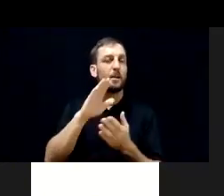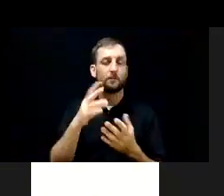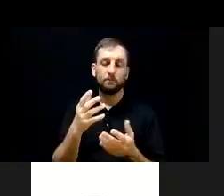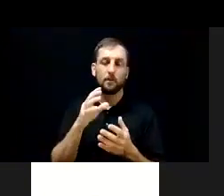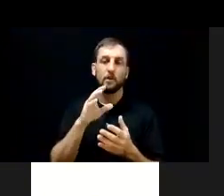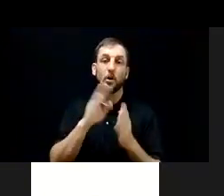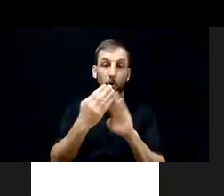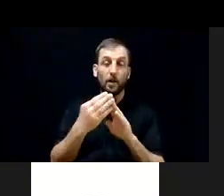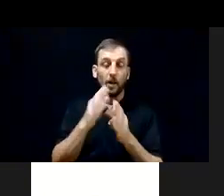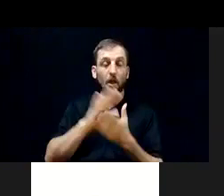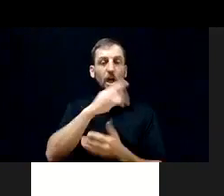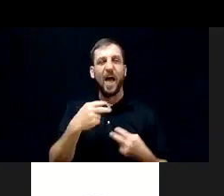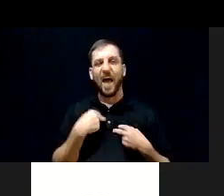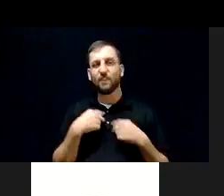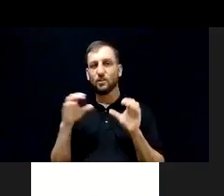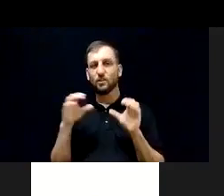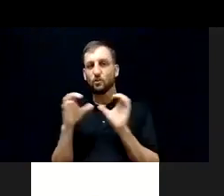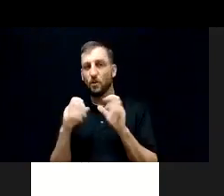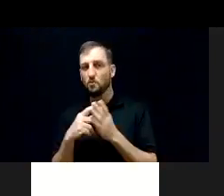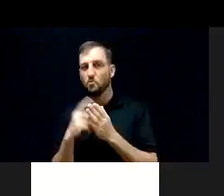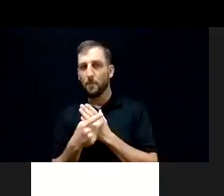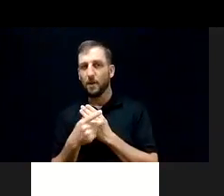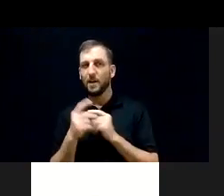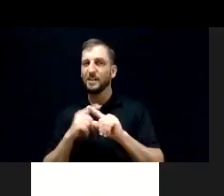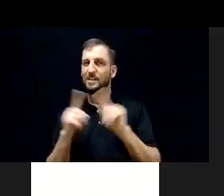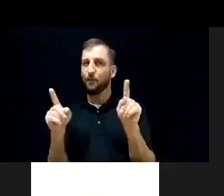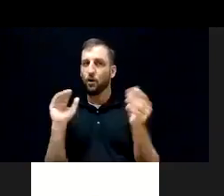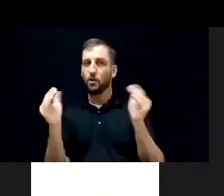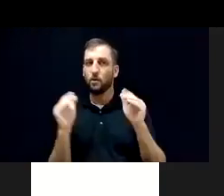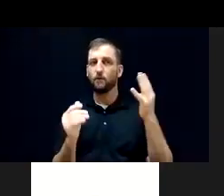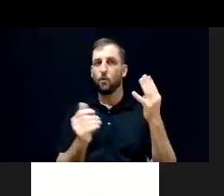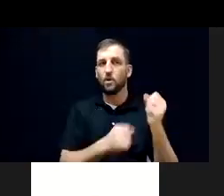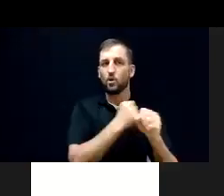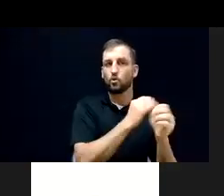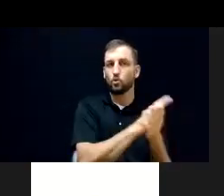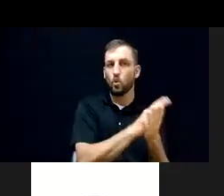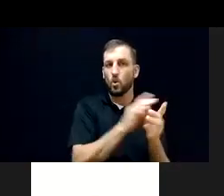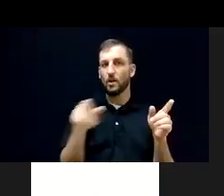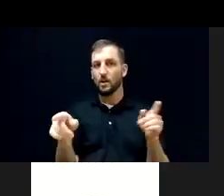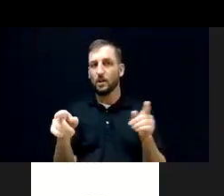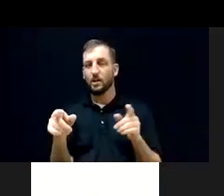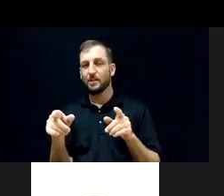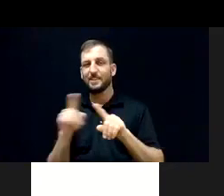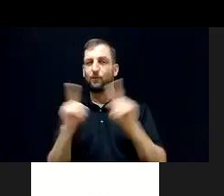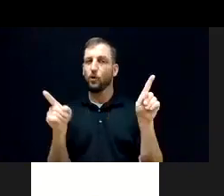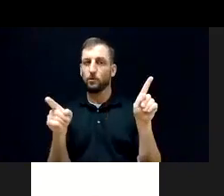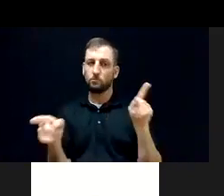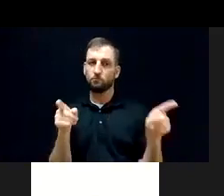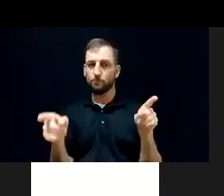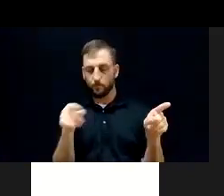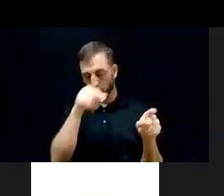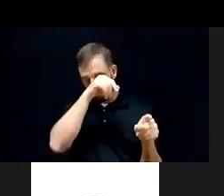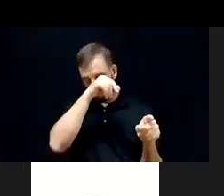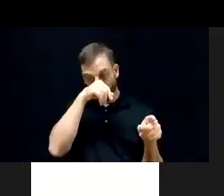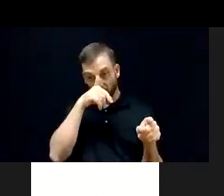provide certificate programs that are different than four-year schools offer. And whether it's a